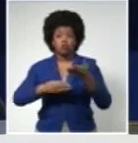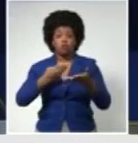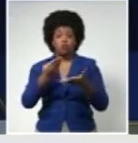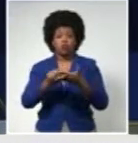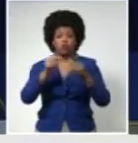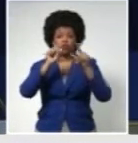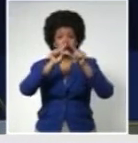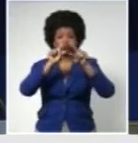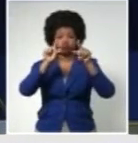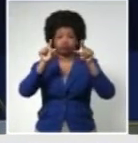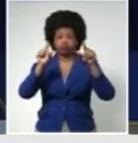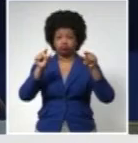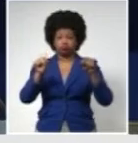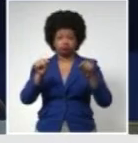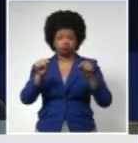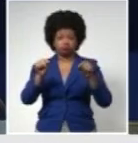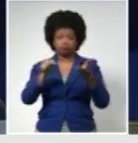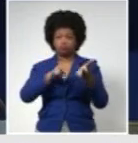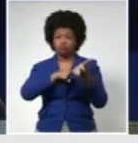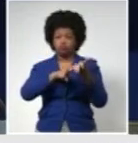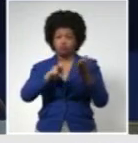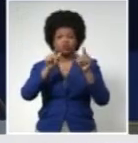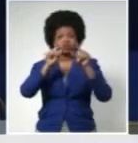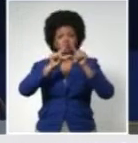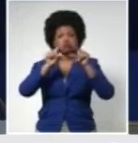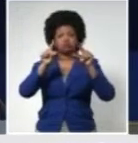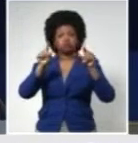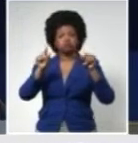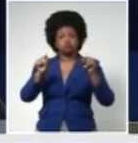notwithstanding they are in phase 1.